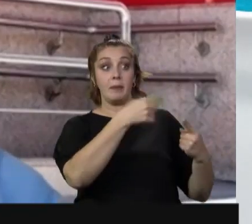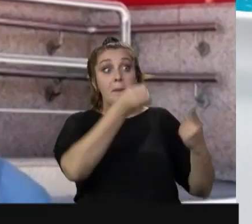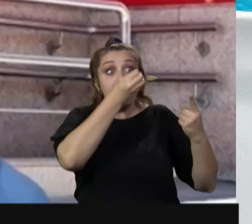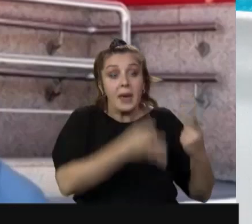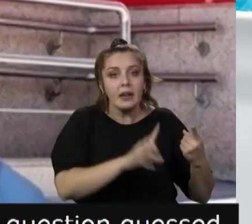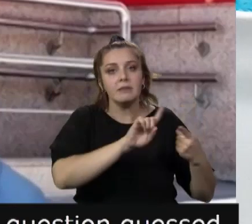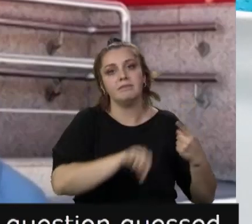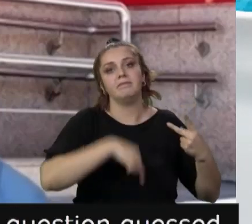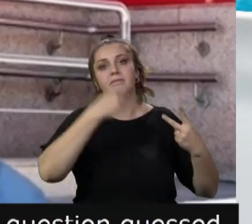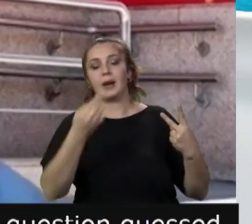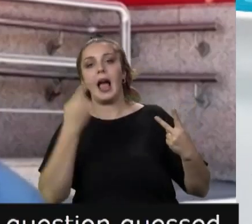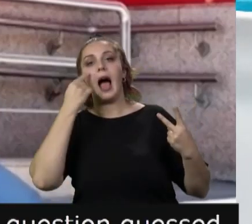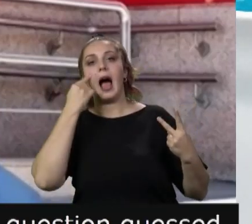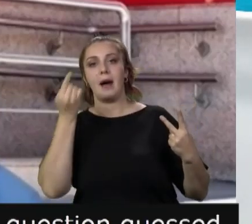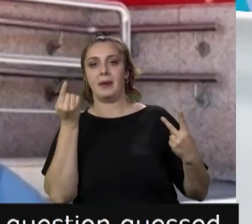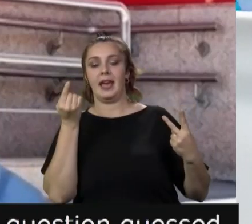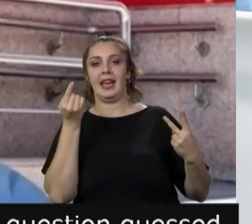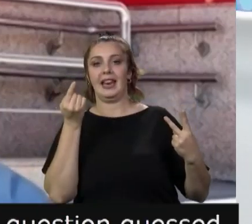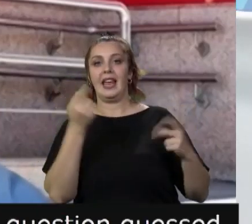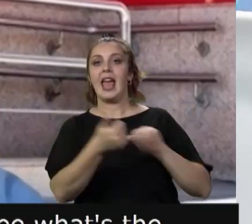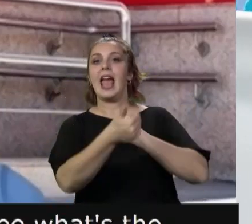at the European level.